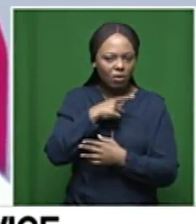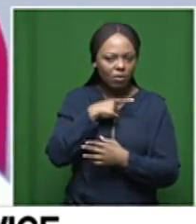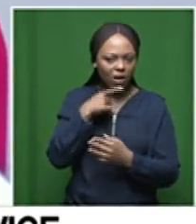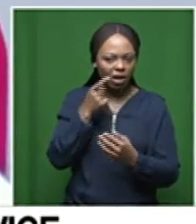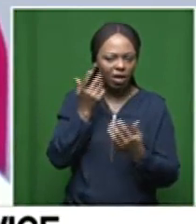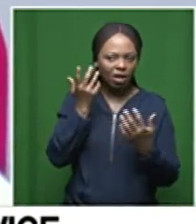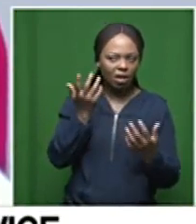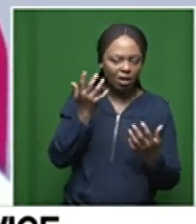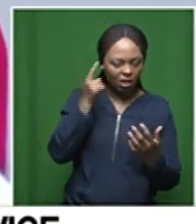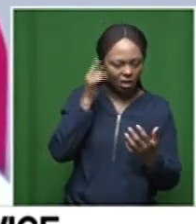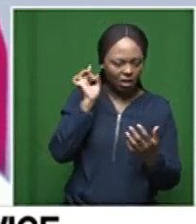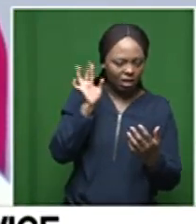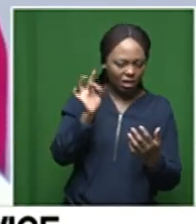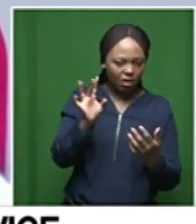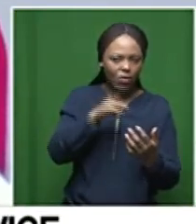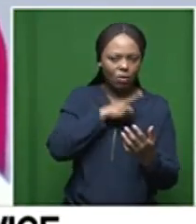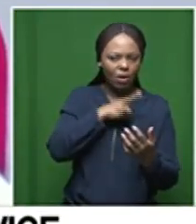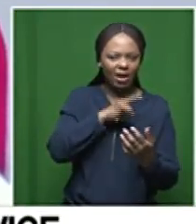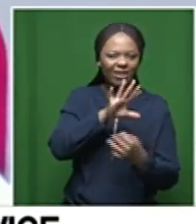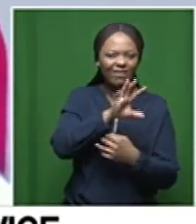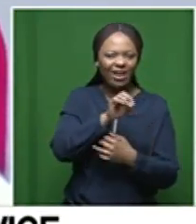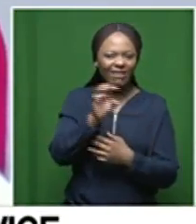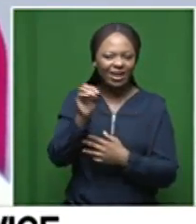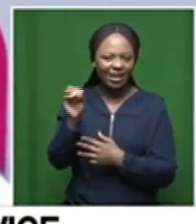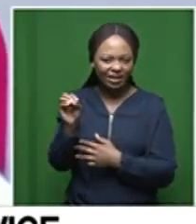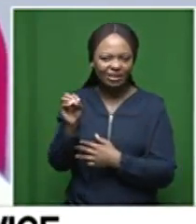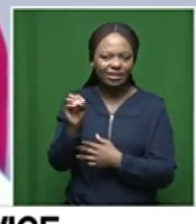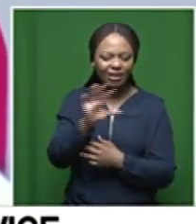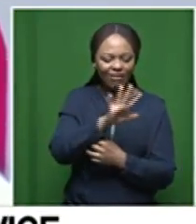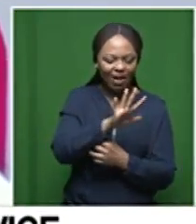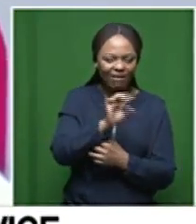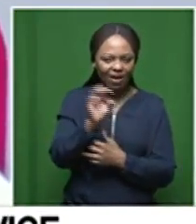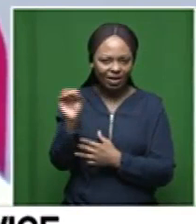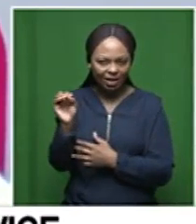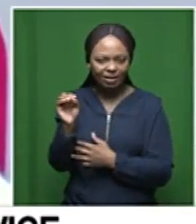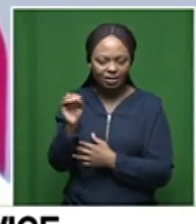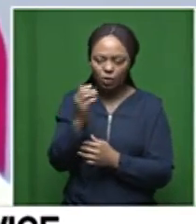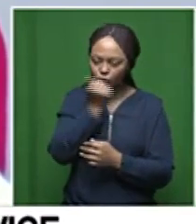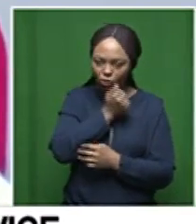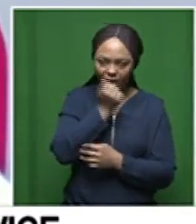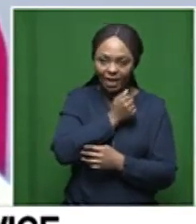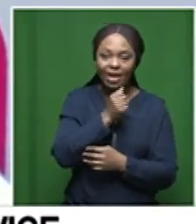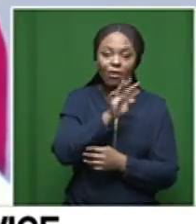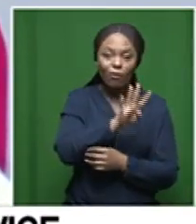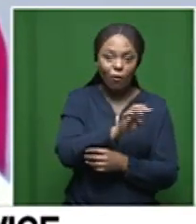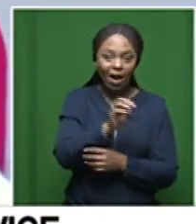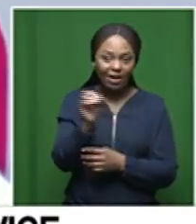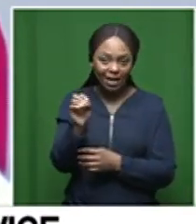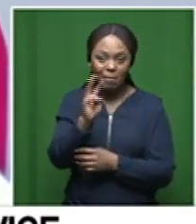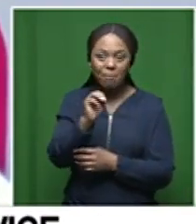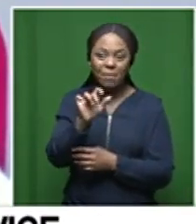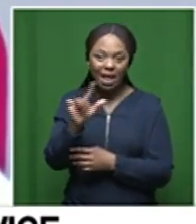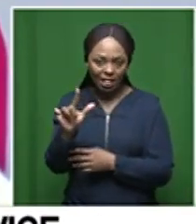blood donation is because we take about 500 mils of the blood, about 450 mils actually